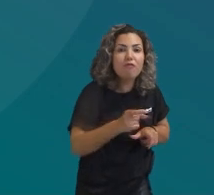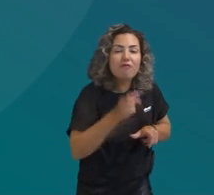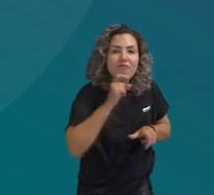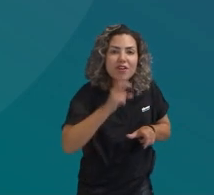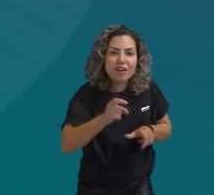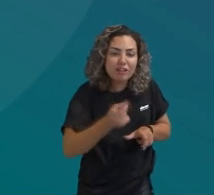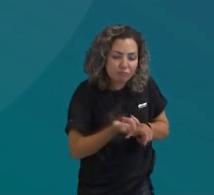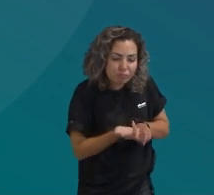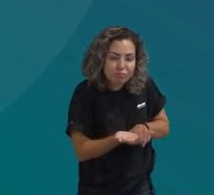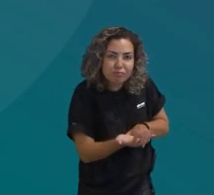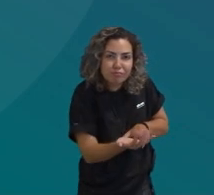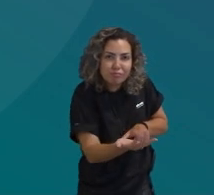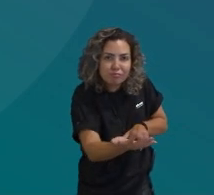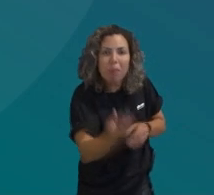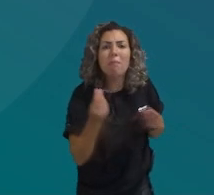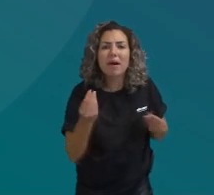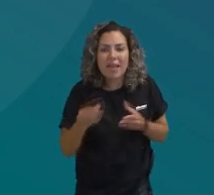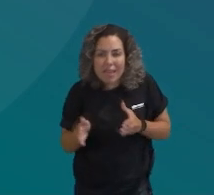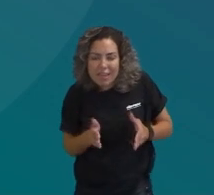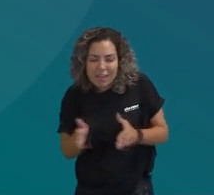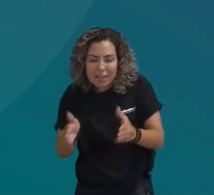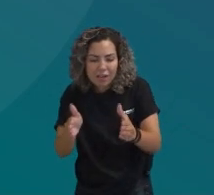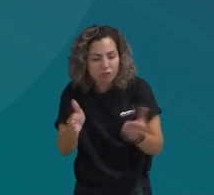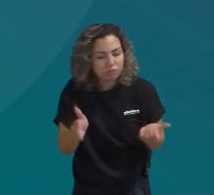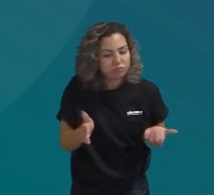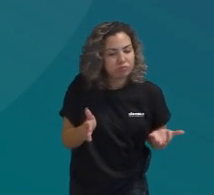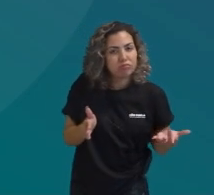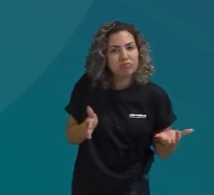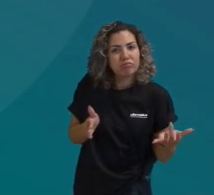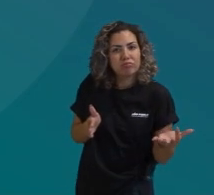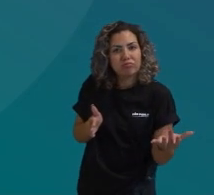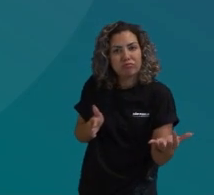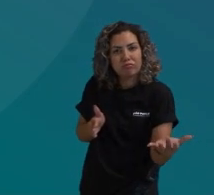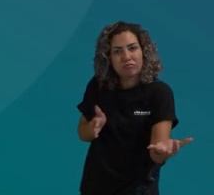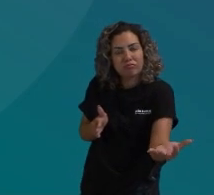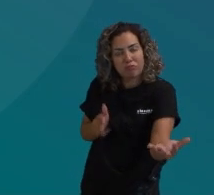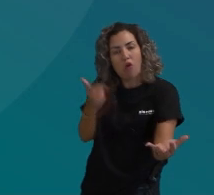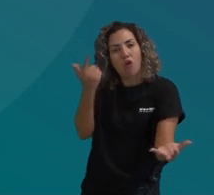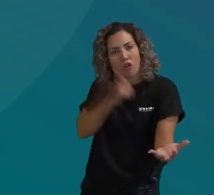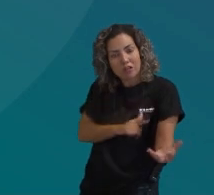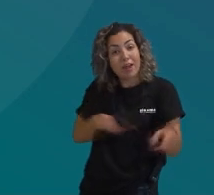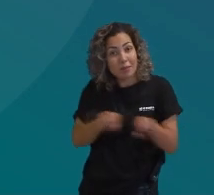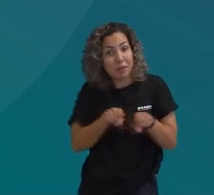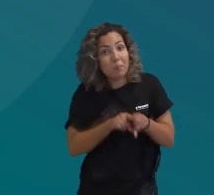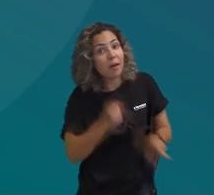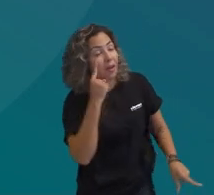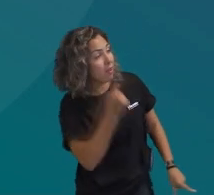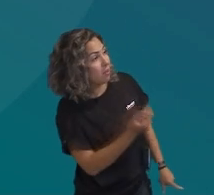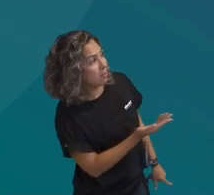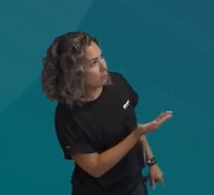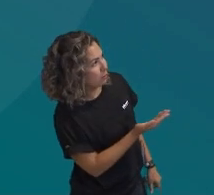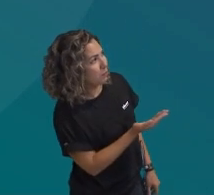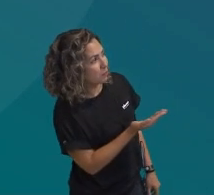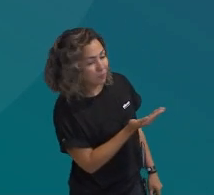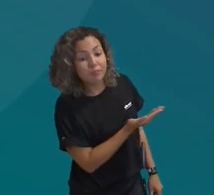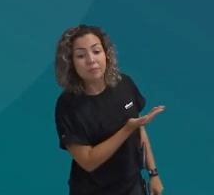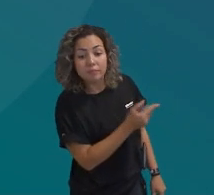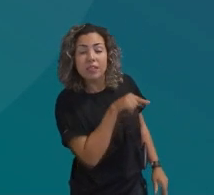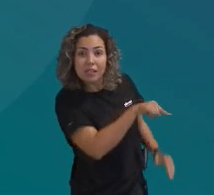we're also creating some retention ponds to control, to help prevent floodings in the nearby